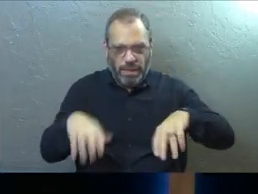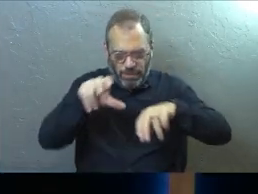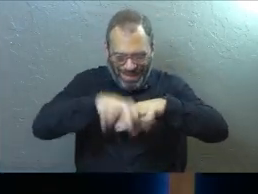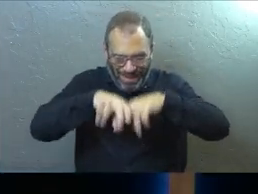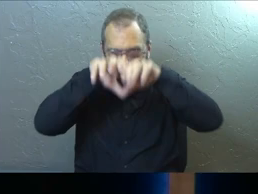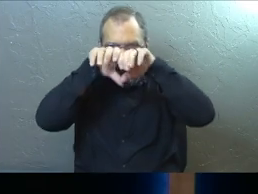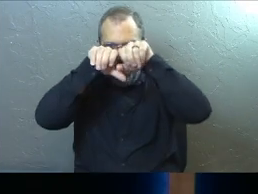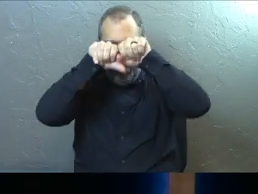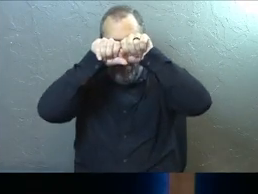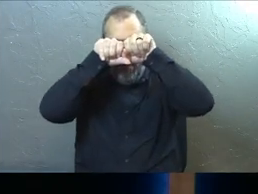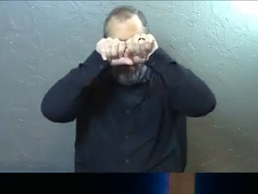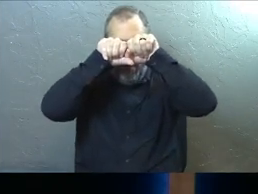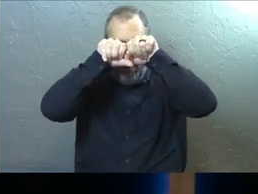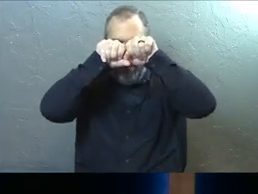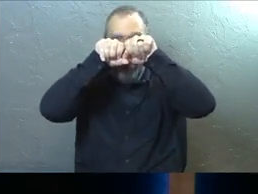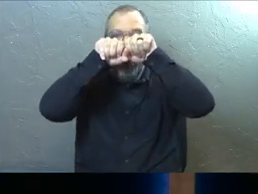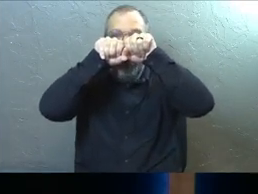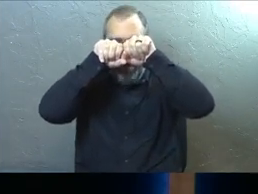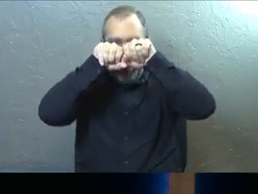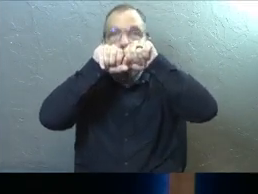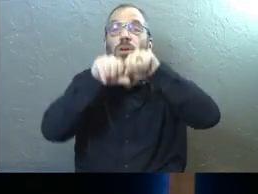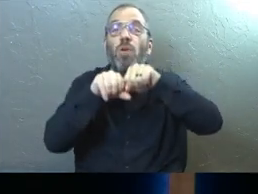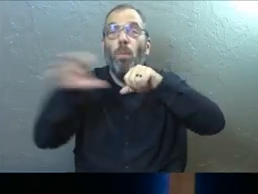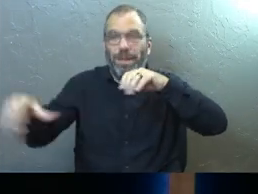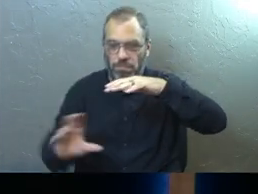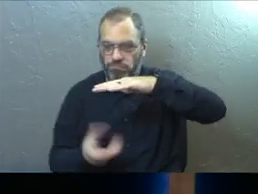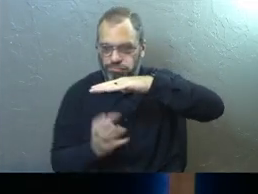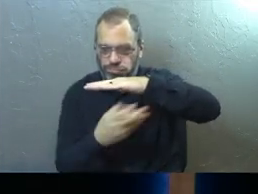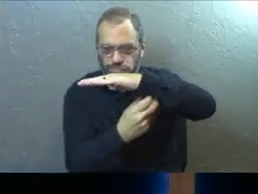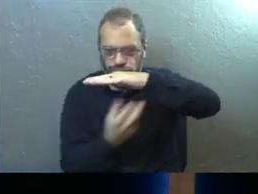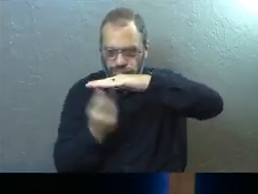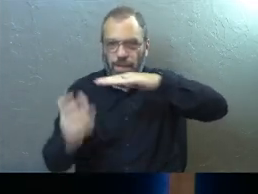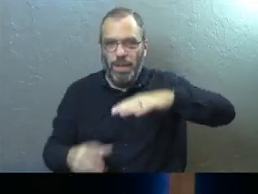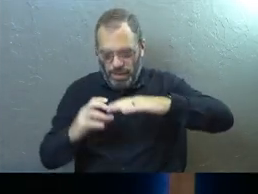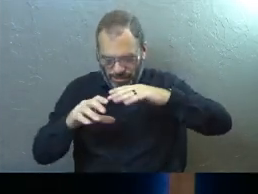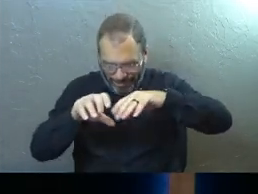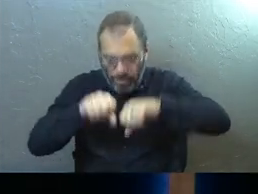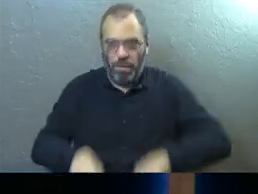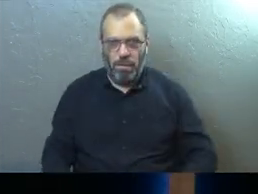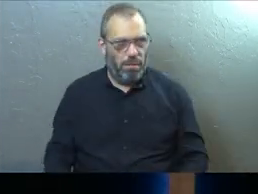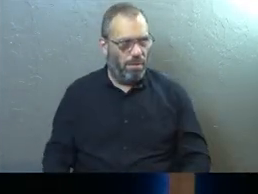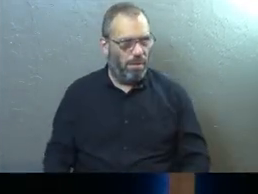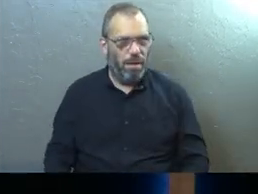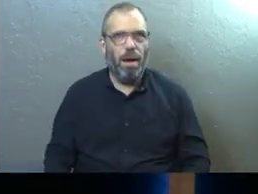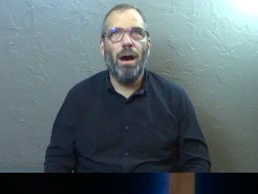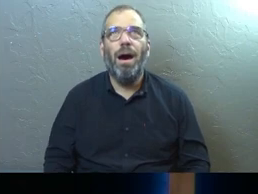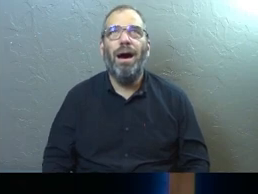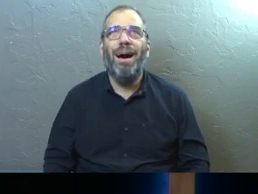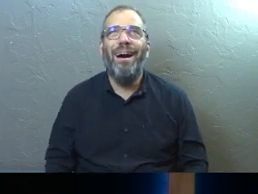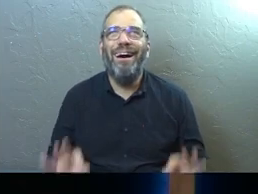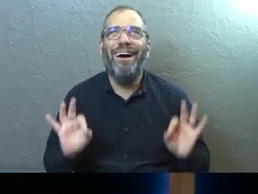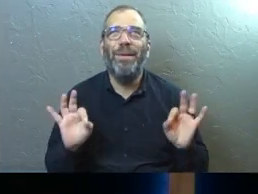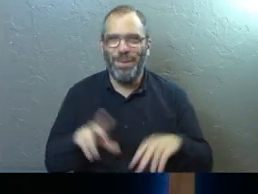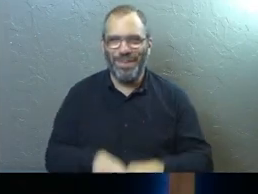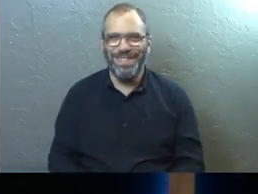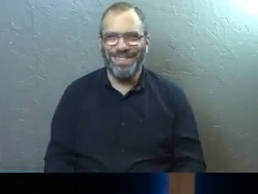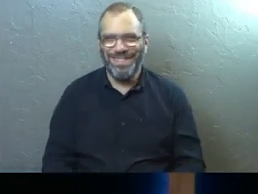awful. It was so bad, you know? But there's legs, and so we put the legs on, and we sat in it, and we're like, oh, okay, there we